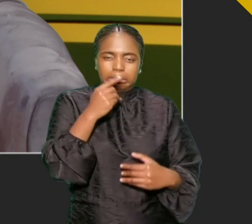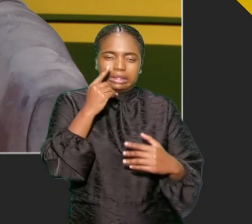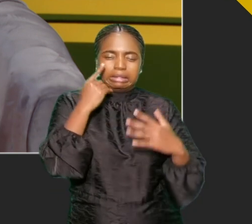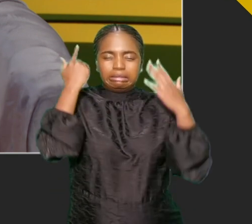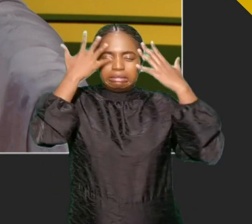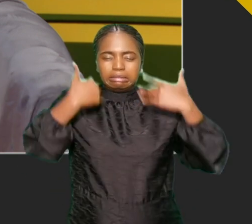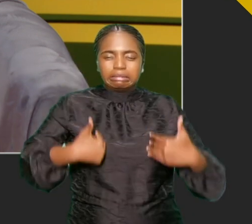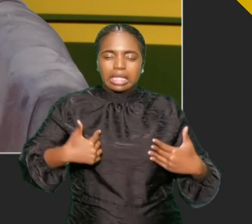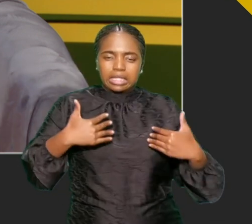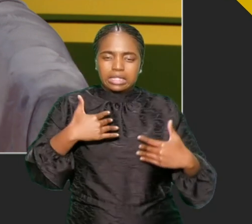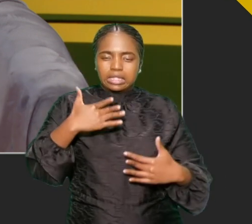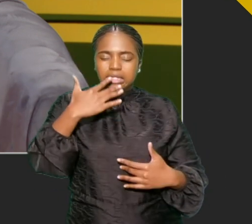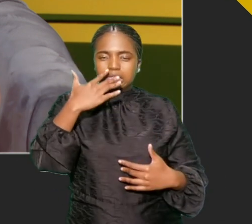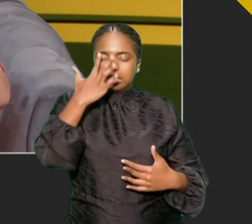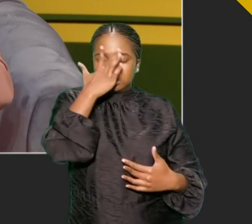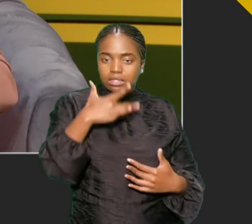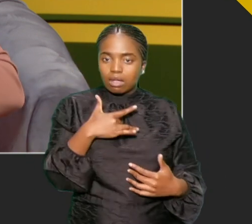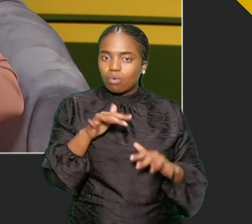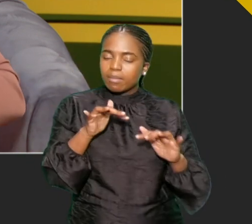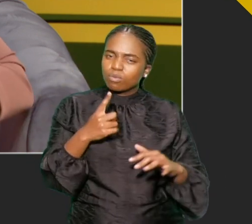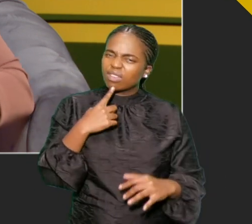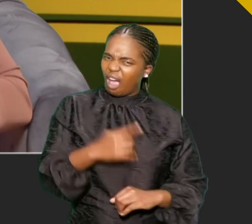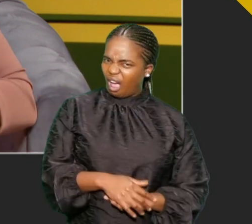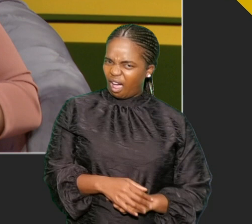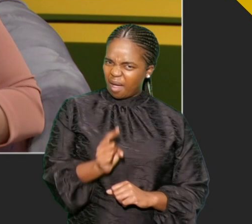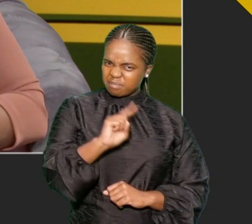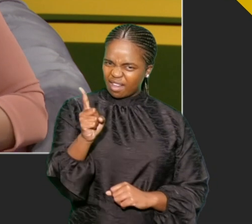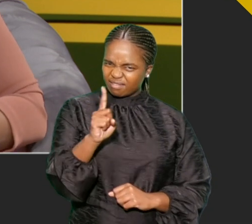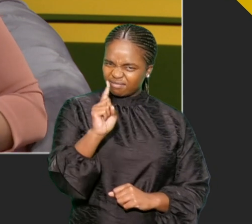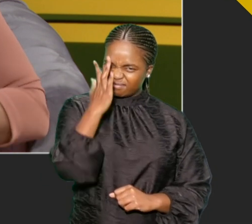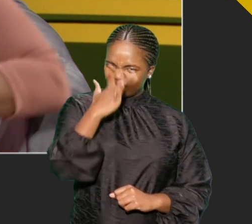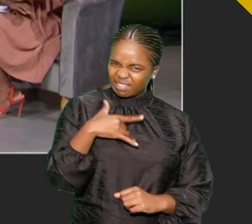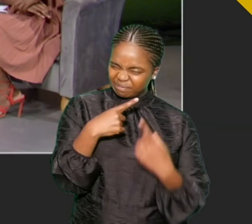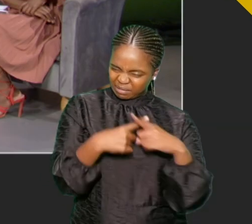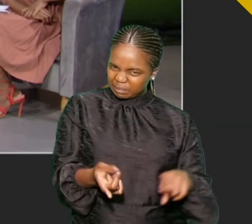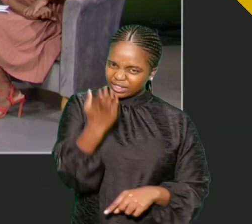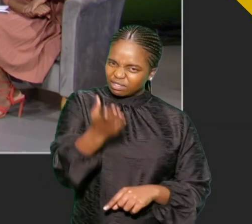way. Do you get people saying, but you don't look like someone who's gone through that?